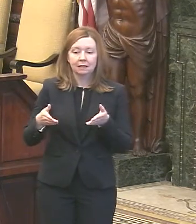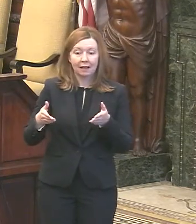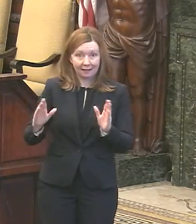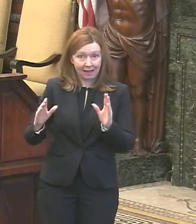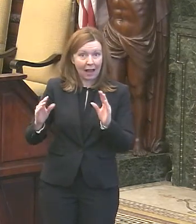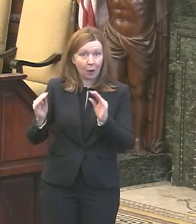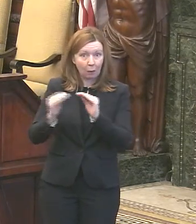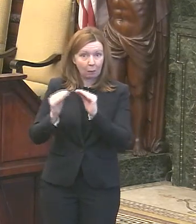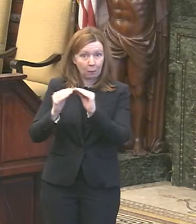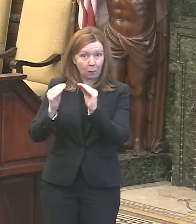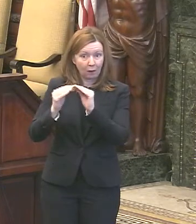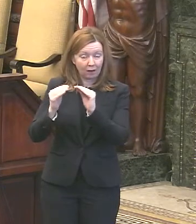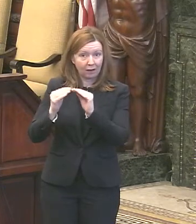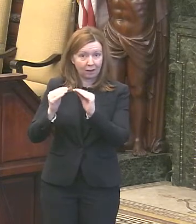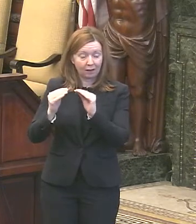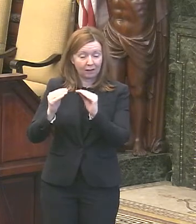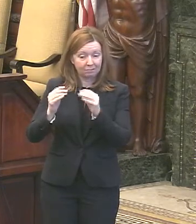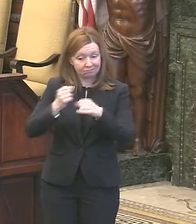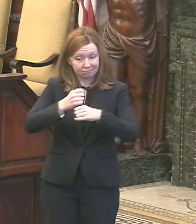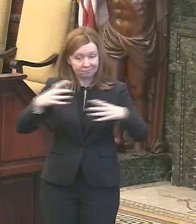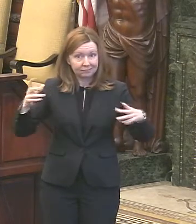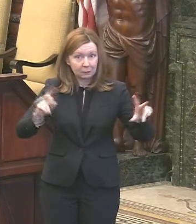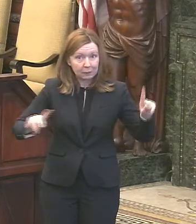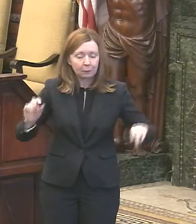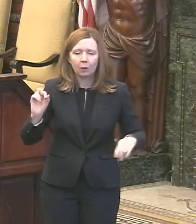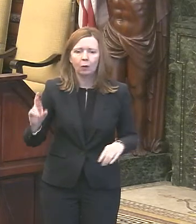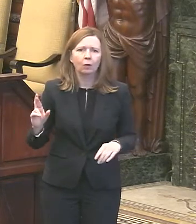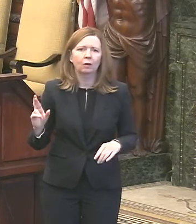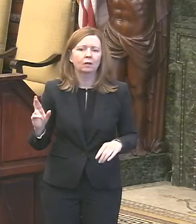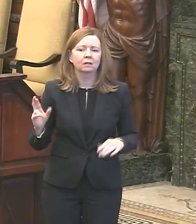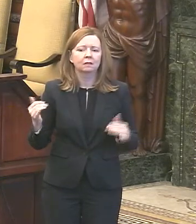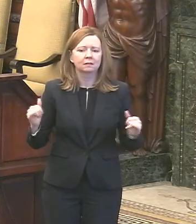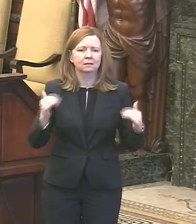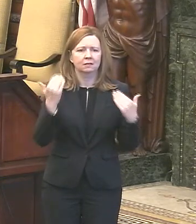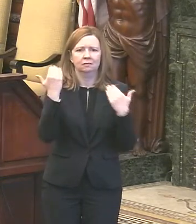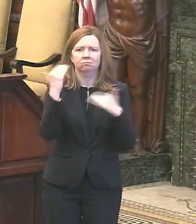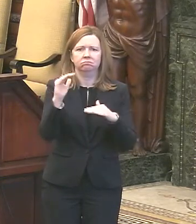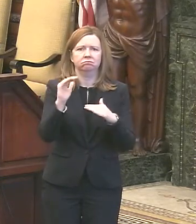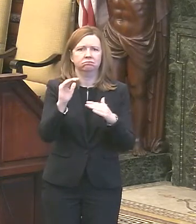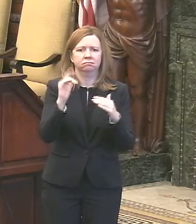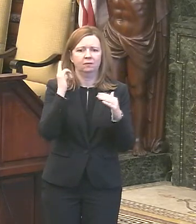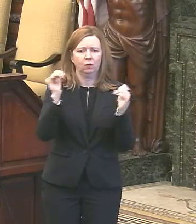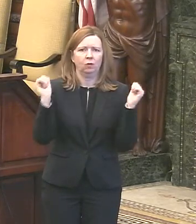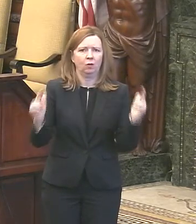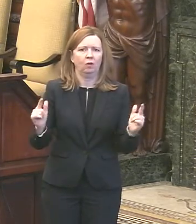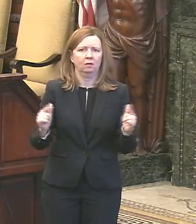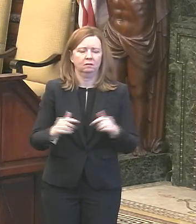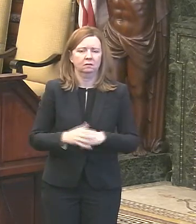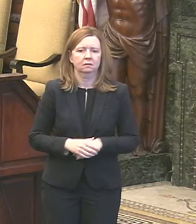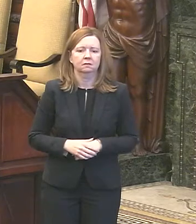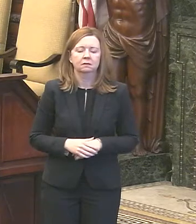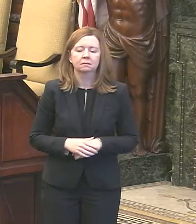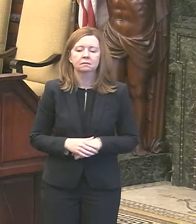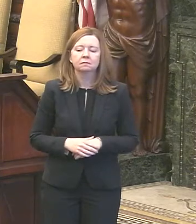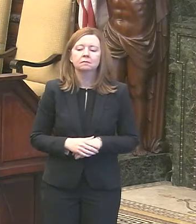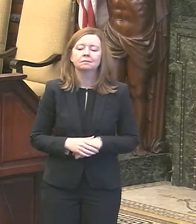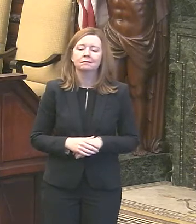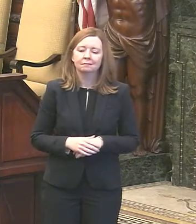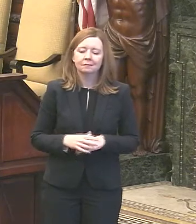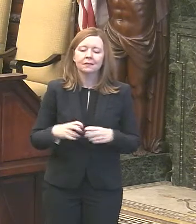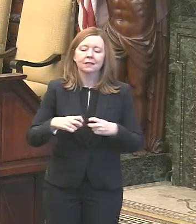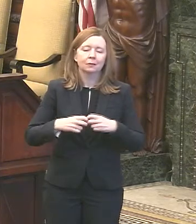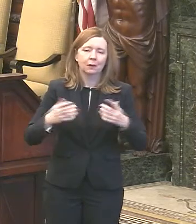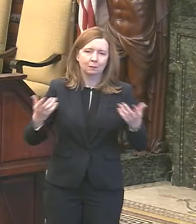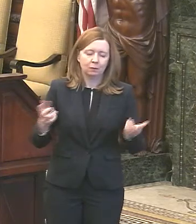capacity? Or are you still going to kind of have a enforcement across the board when it comes to that? The problem with that